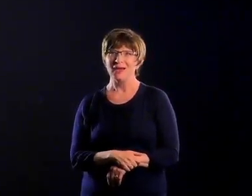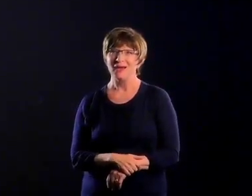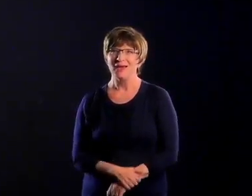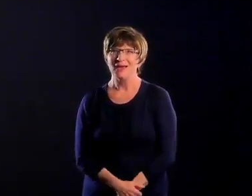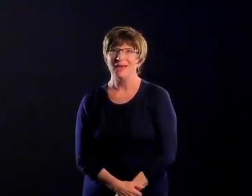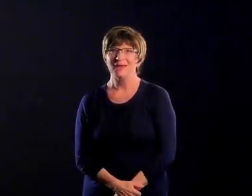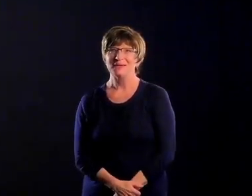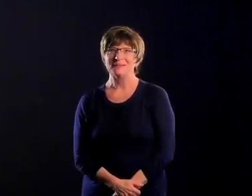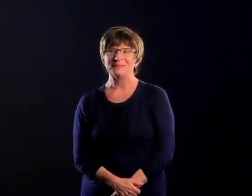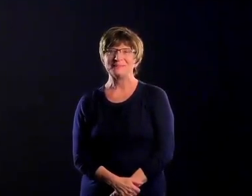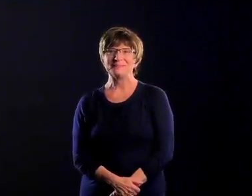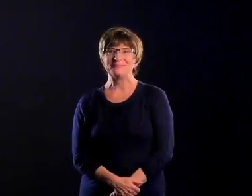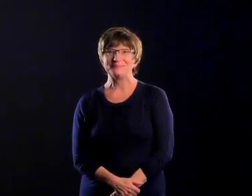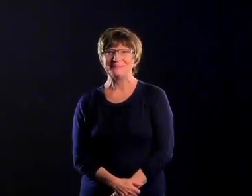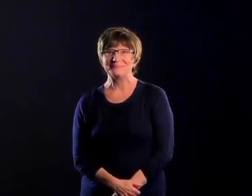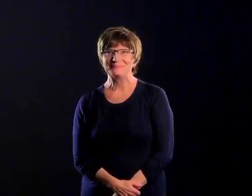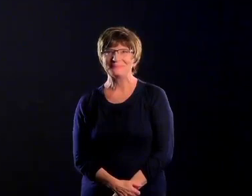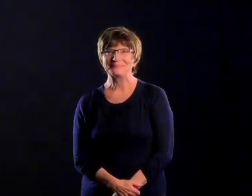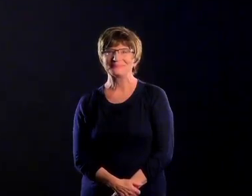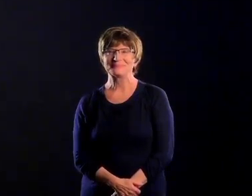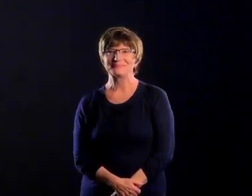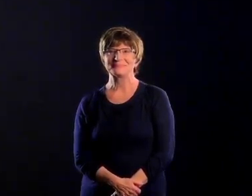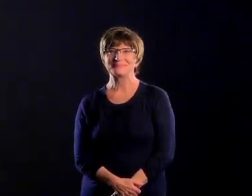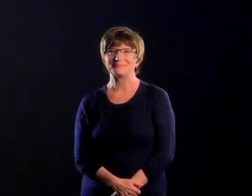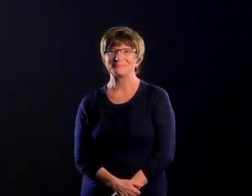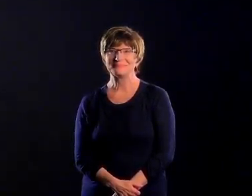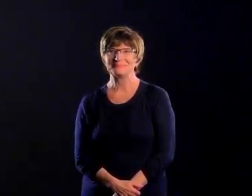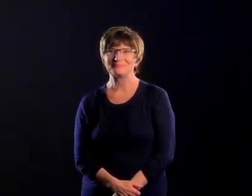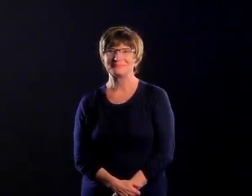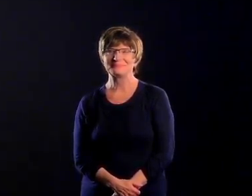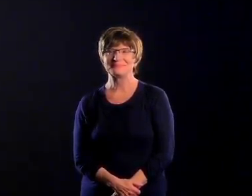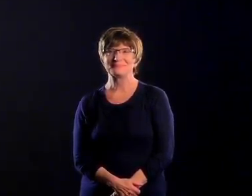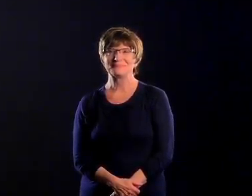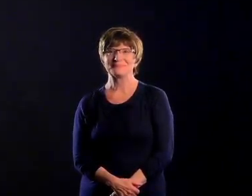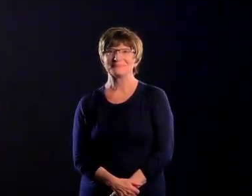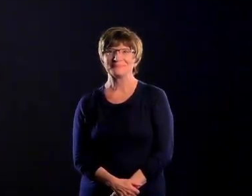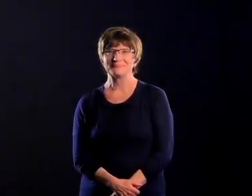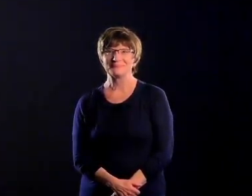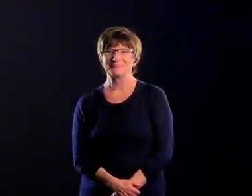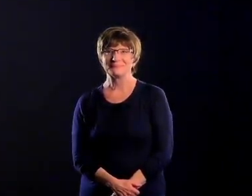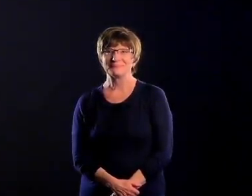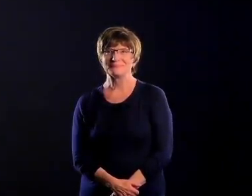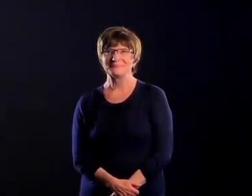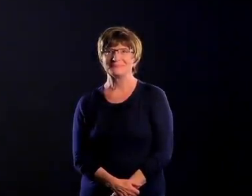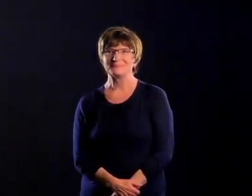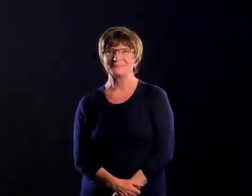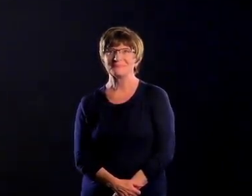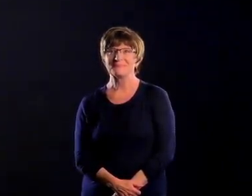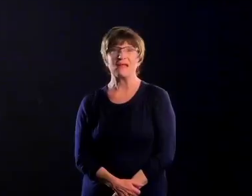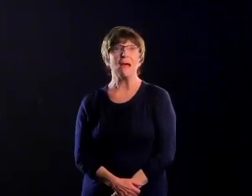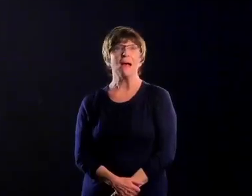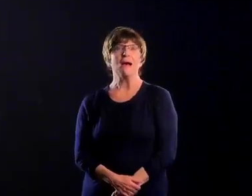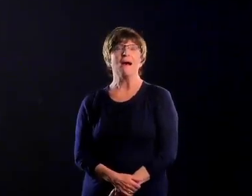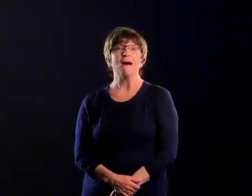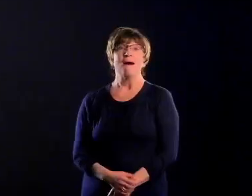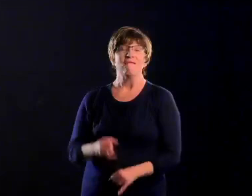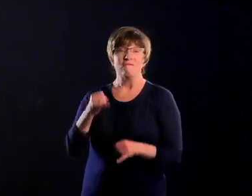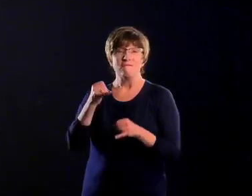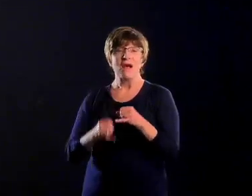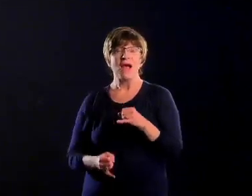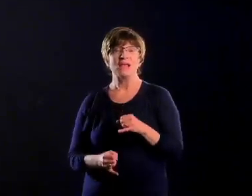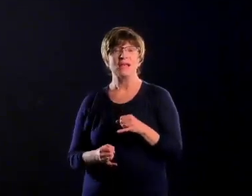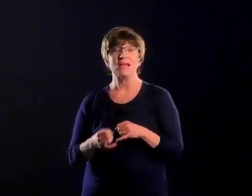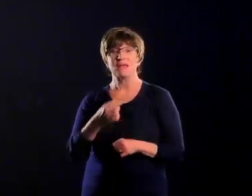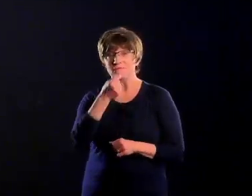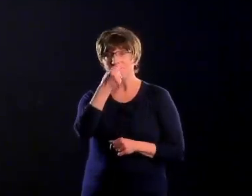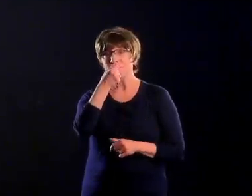vëllezërit që janë lutur për këtë Bibël, sepse Shqipëria ka nevojë për Evangjelin e Jezu Krishtit. And finally, the Vietnamese Fire